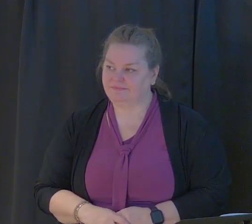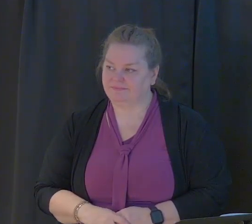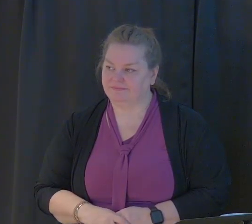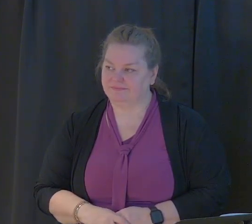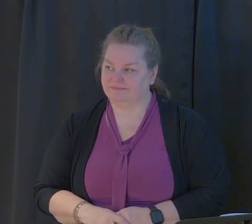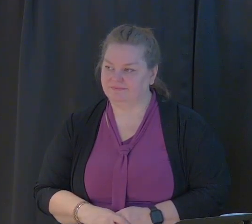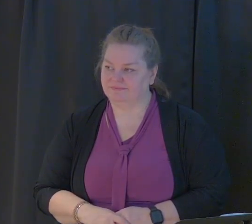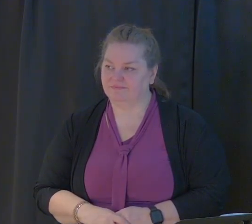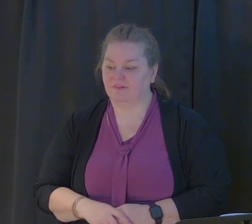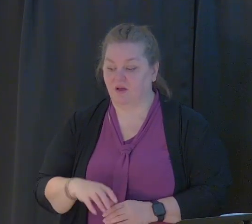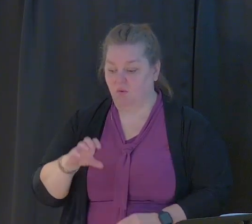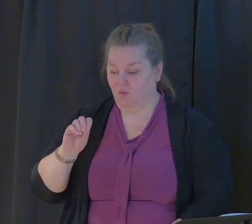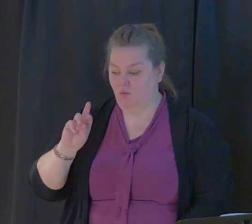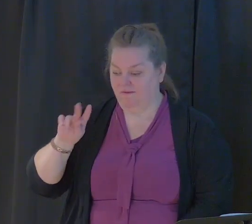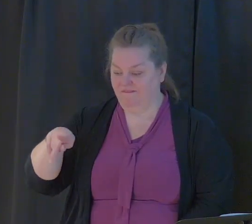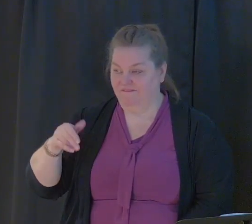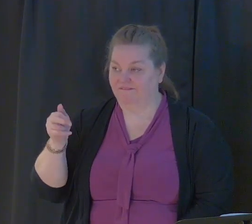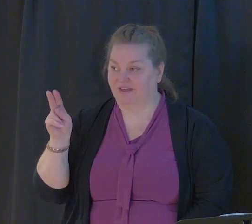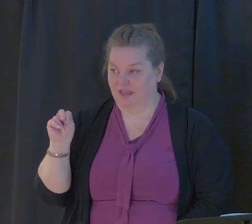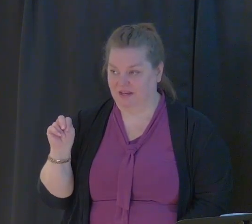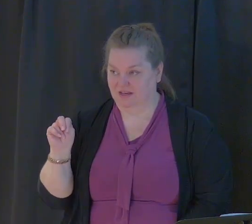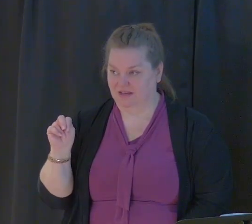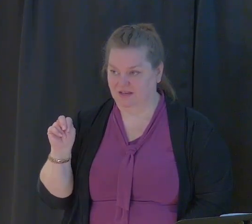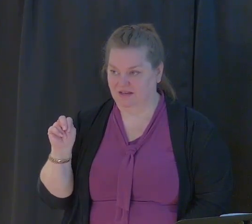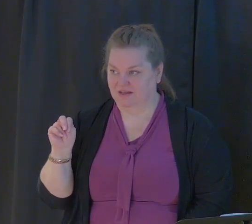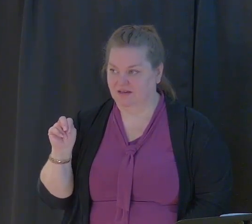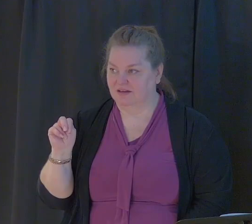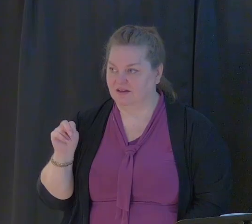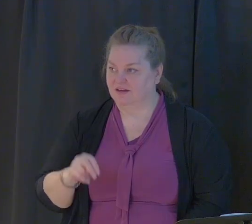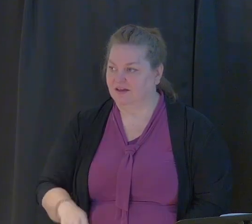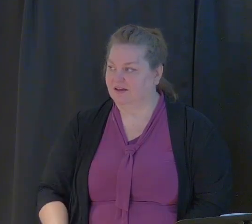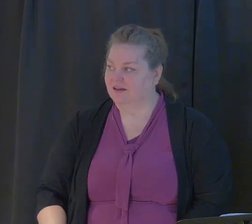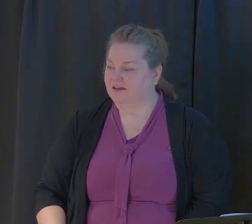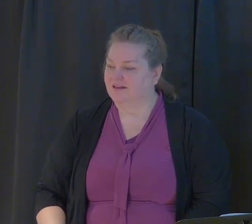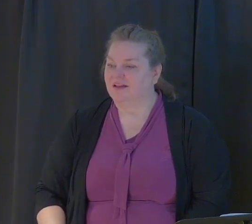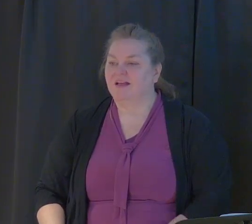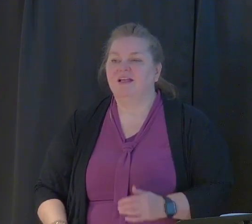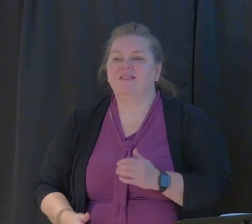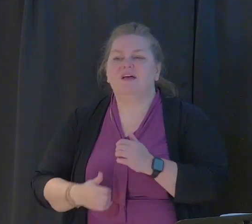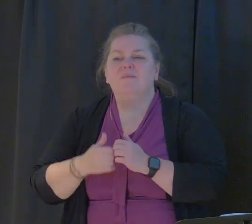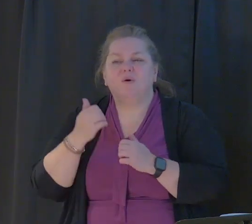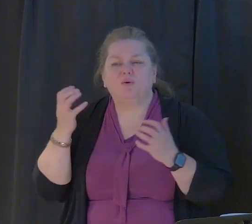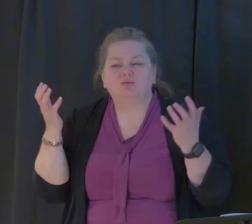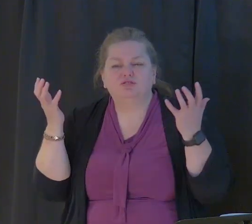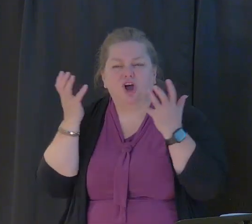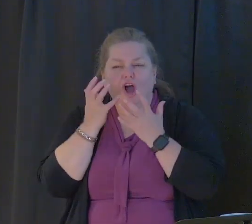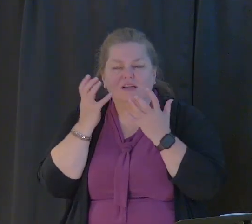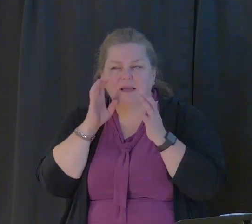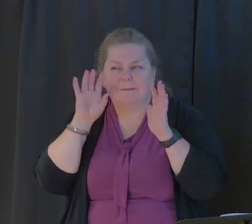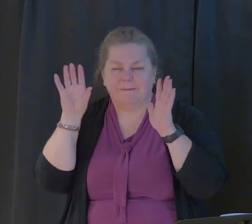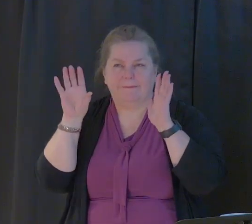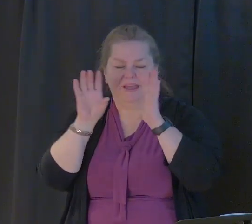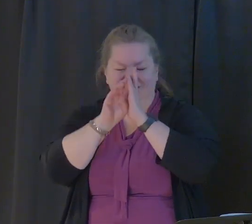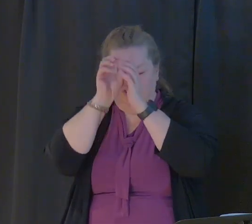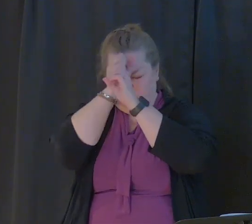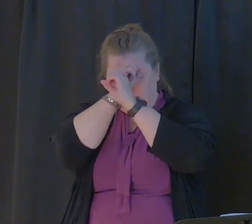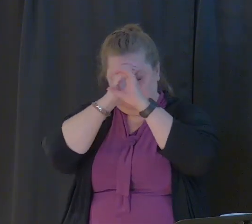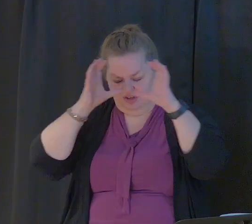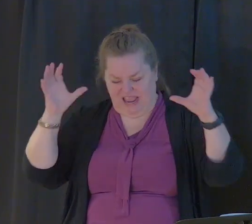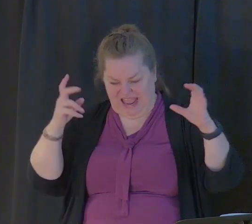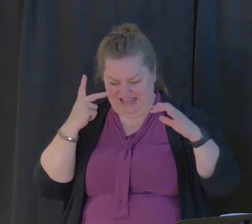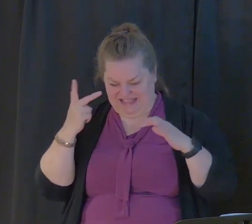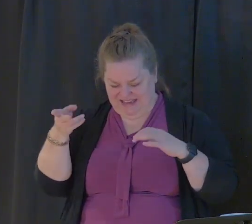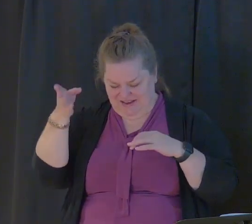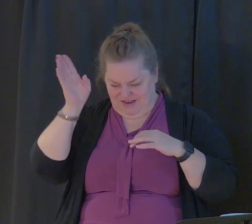about being orphans. One of the most awesome pictures I see of God and his explanation to